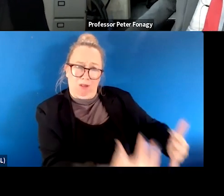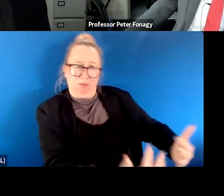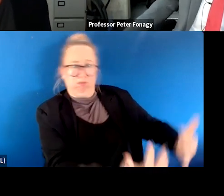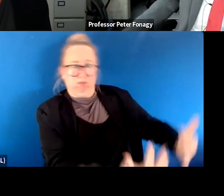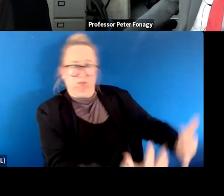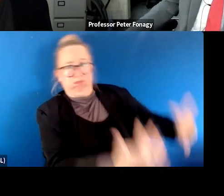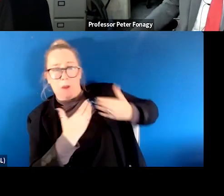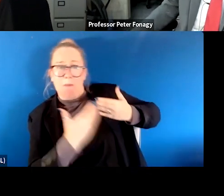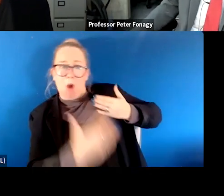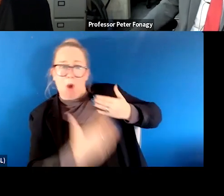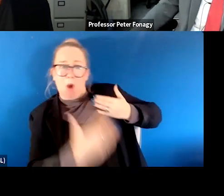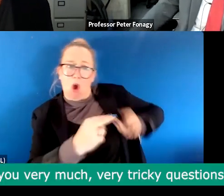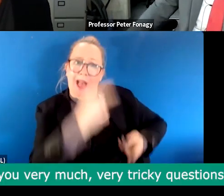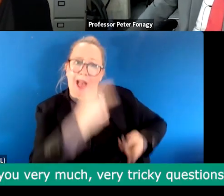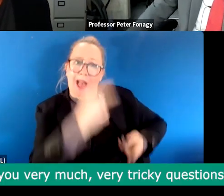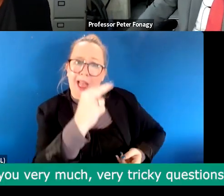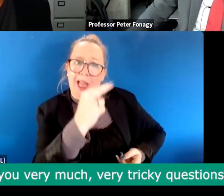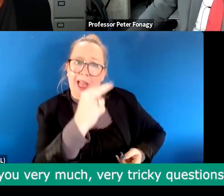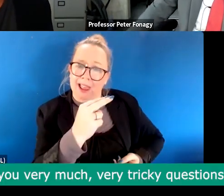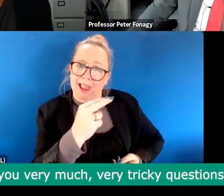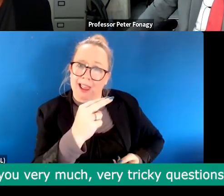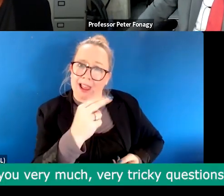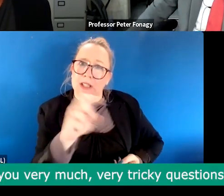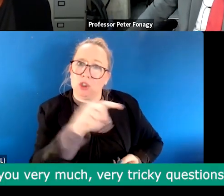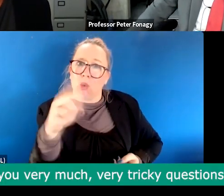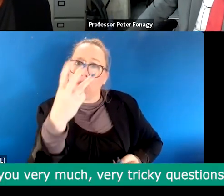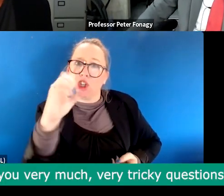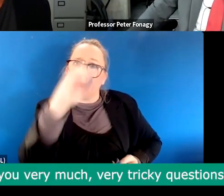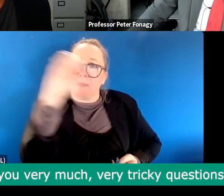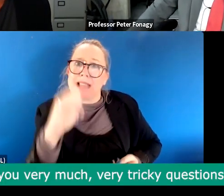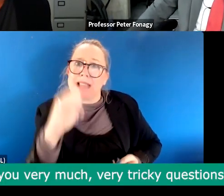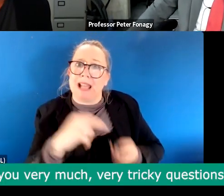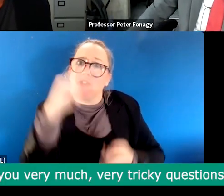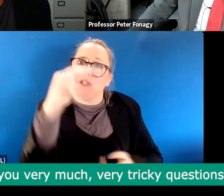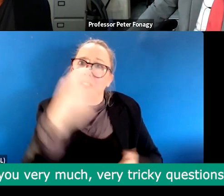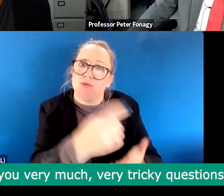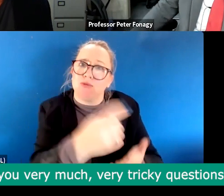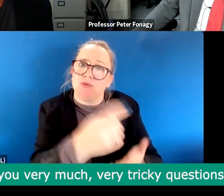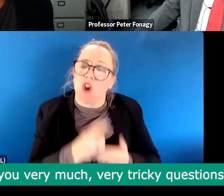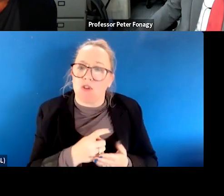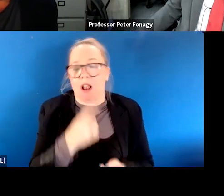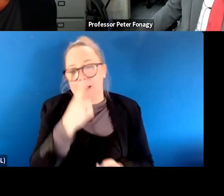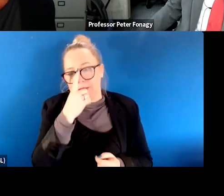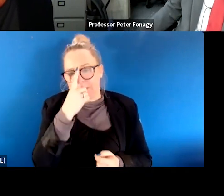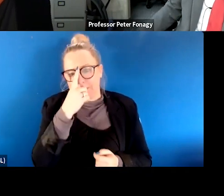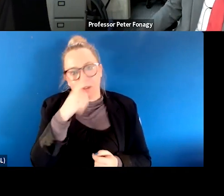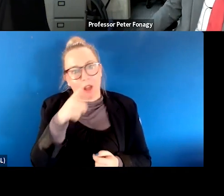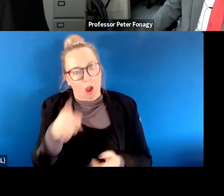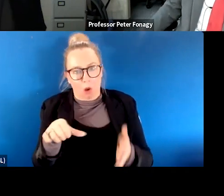referrals? Thank you very much. Very, very tricky questions.